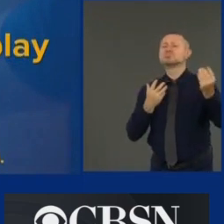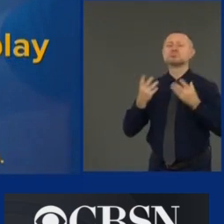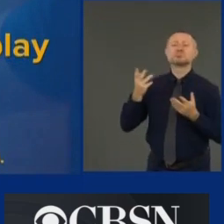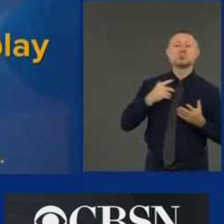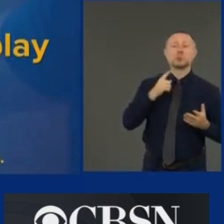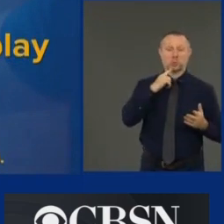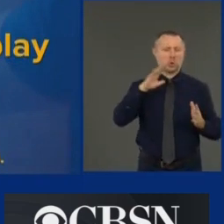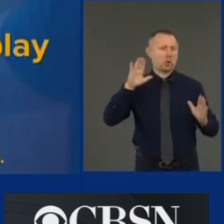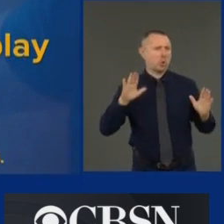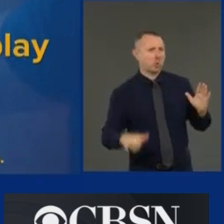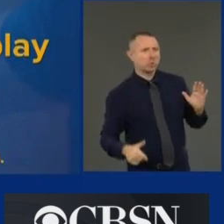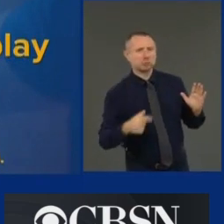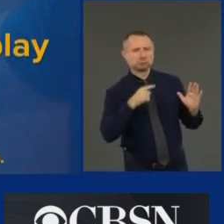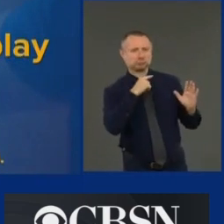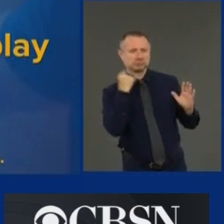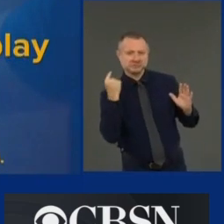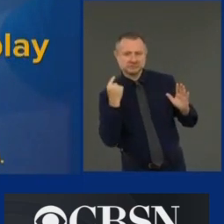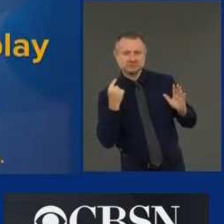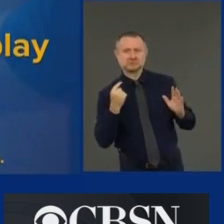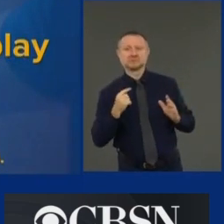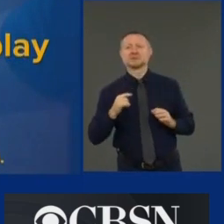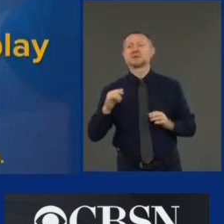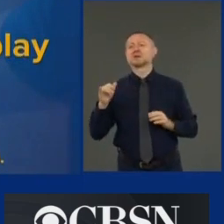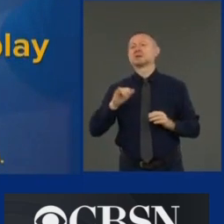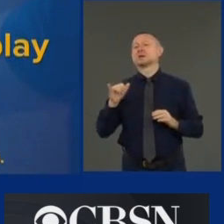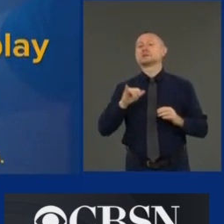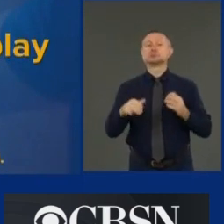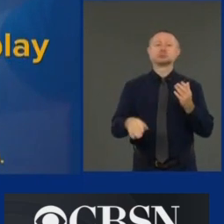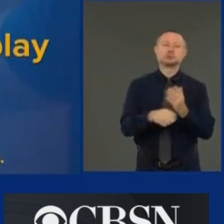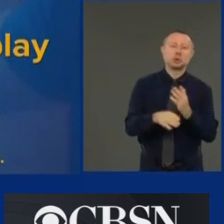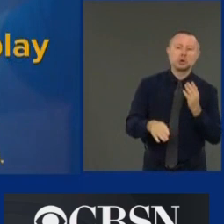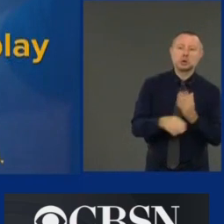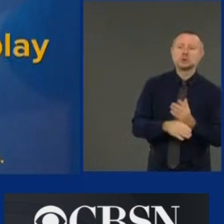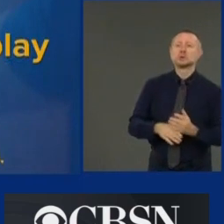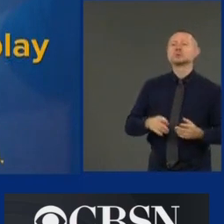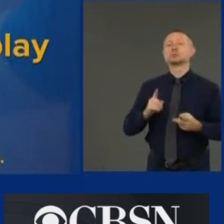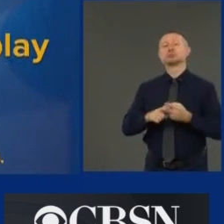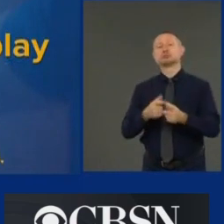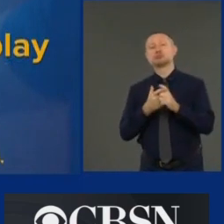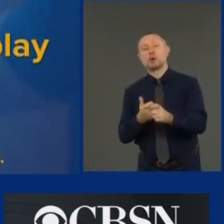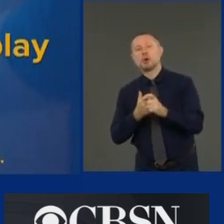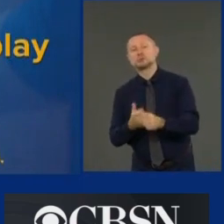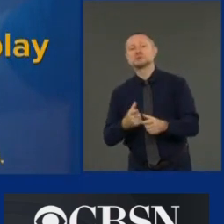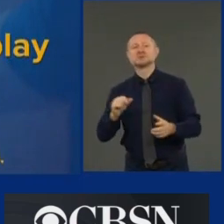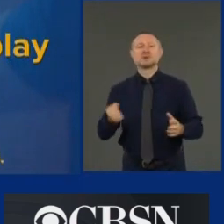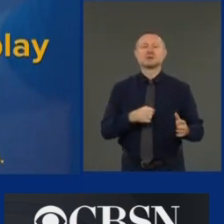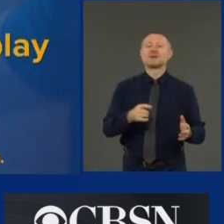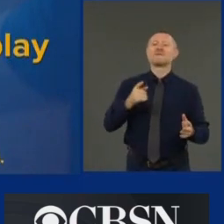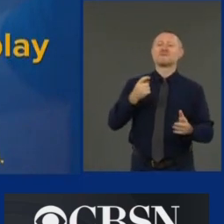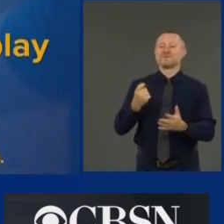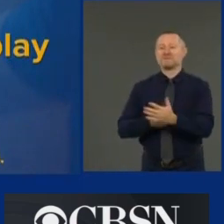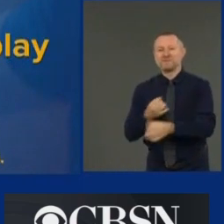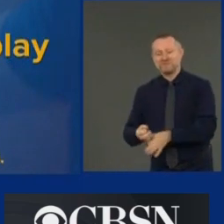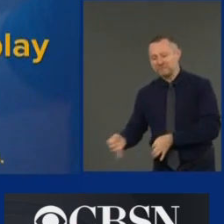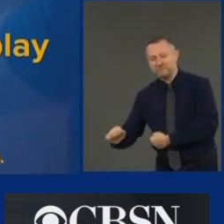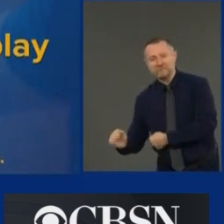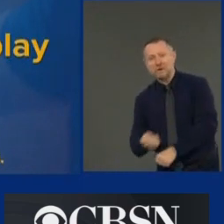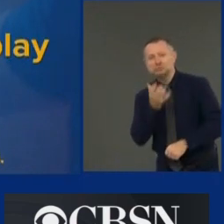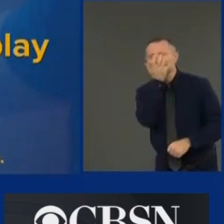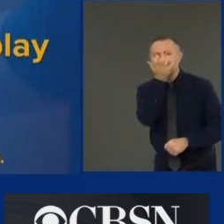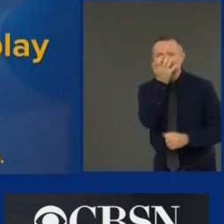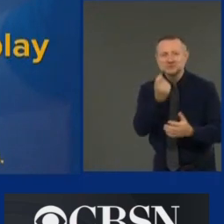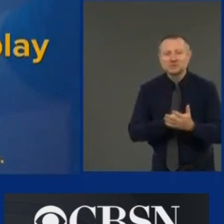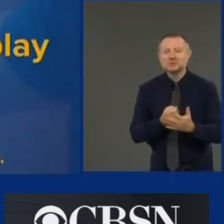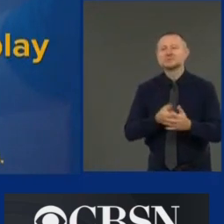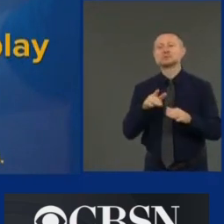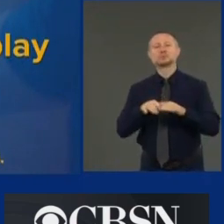risk sports, tennis, soccer, cross country, field hockey, swimming, in all regions of the state can